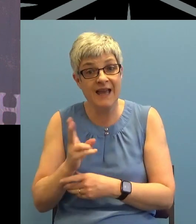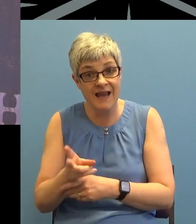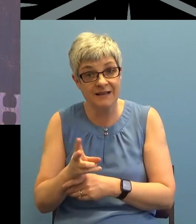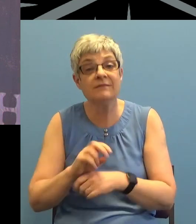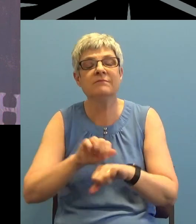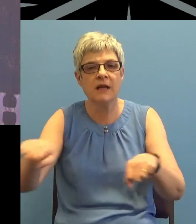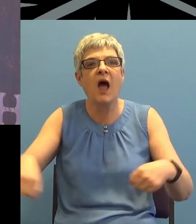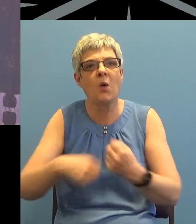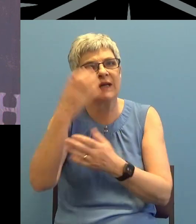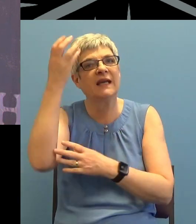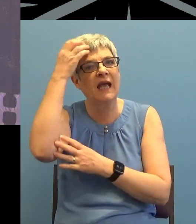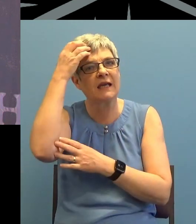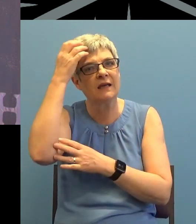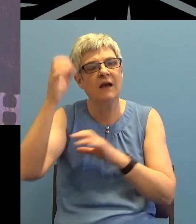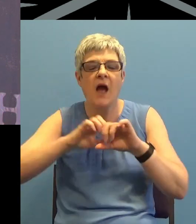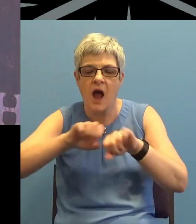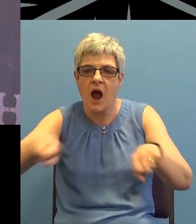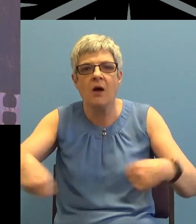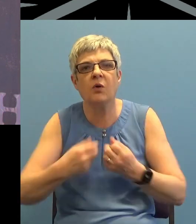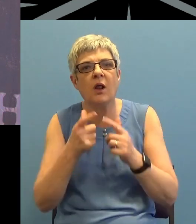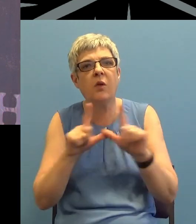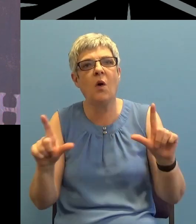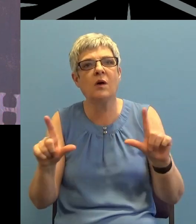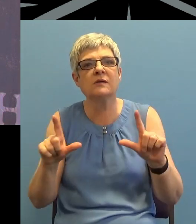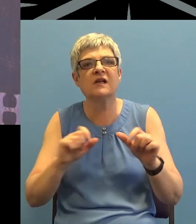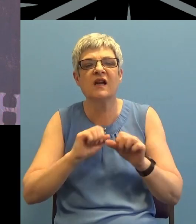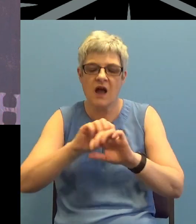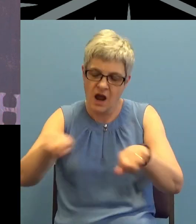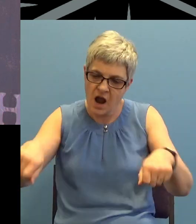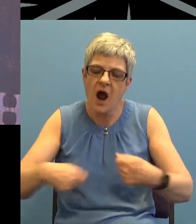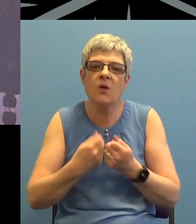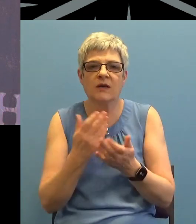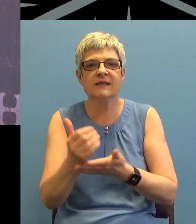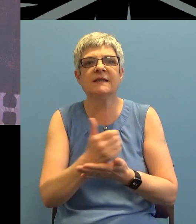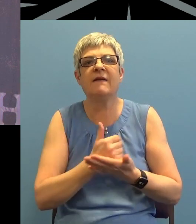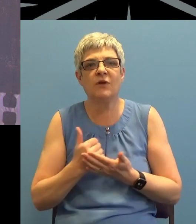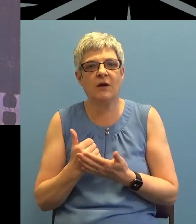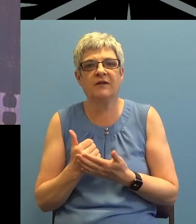once more as our King, as our Lord, and as our Saviour.